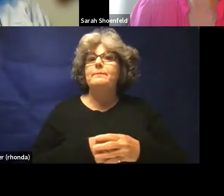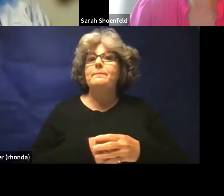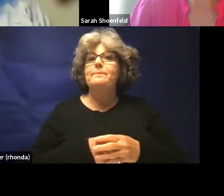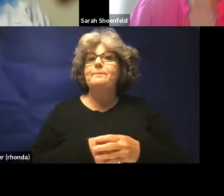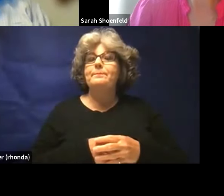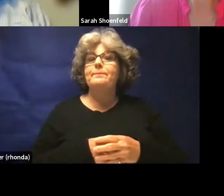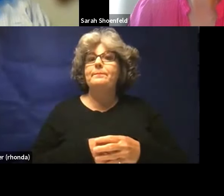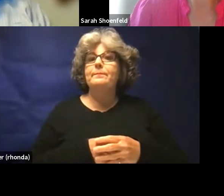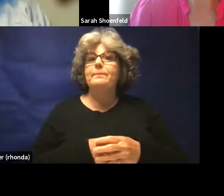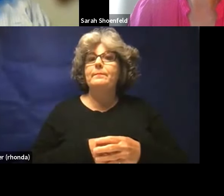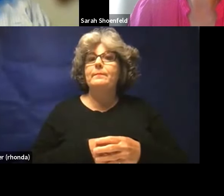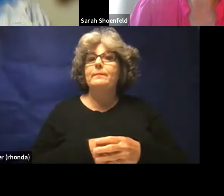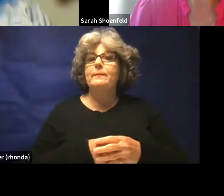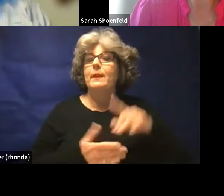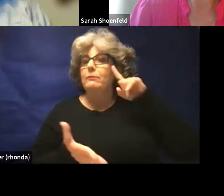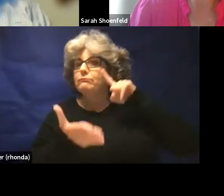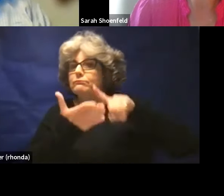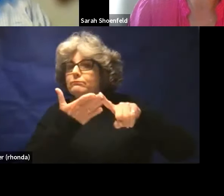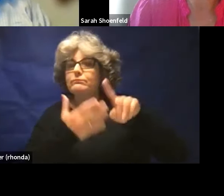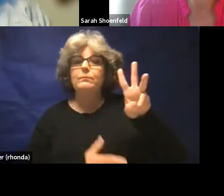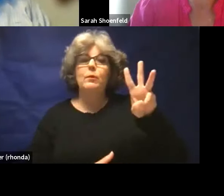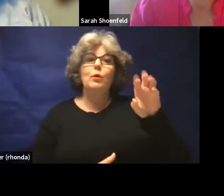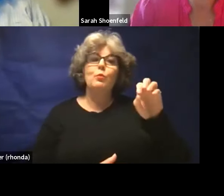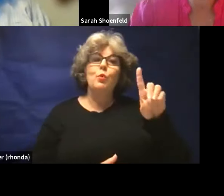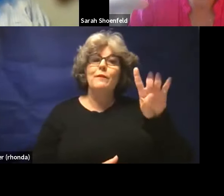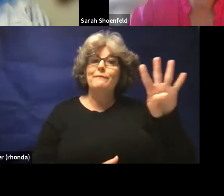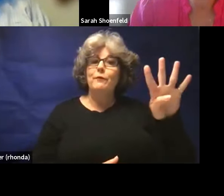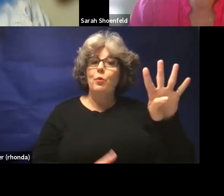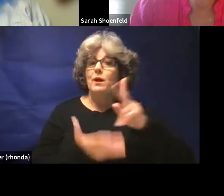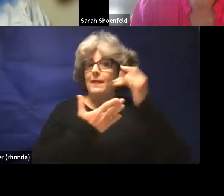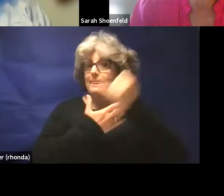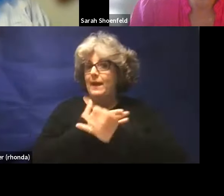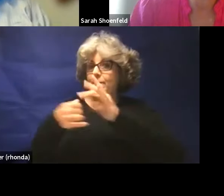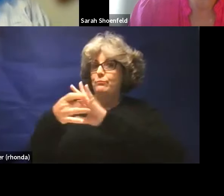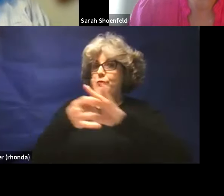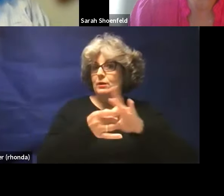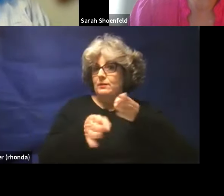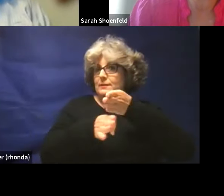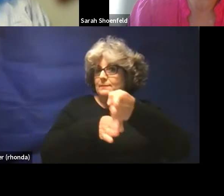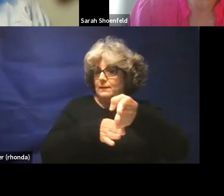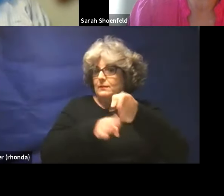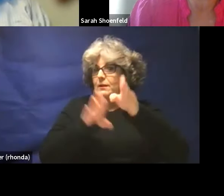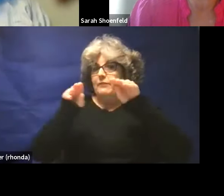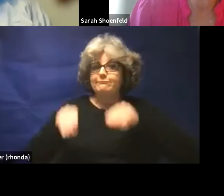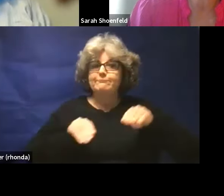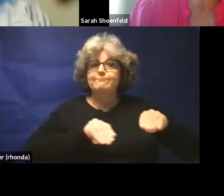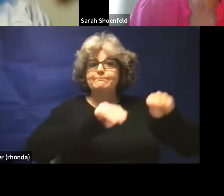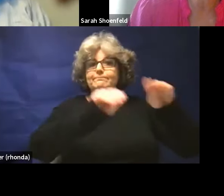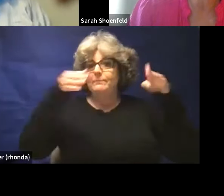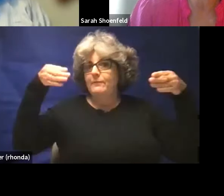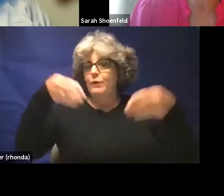at the time that we were starting to look at Ward 4, but then was looking for projects that do, you know, have a specific thematic focus, right?